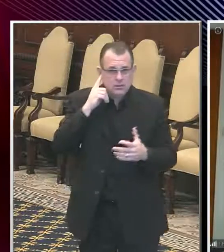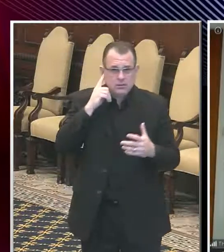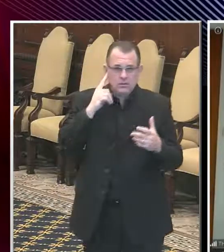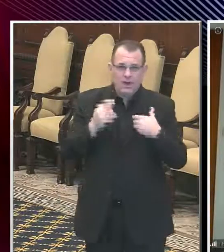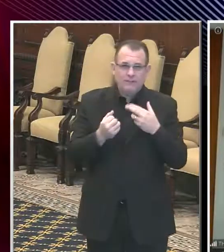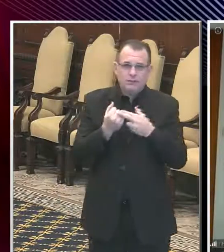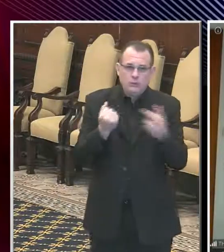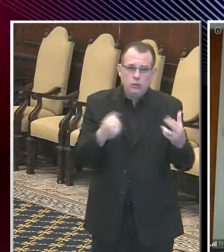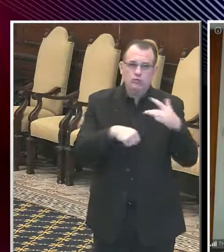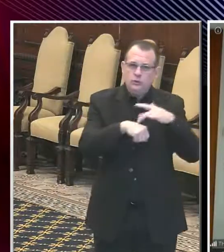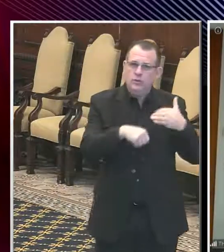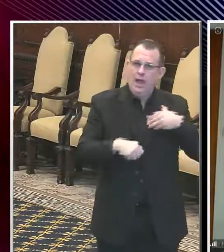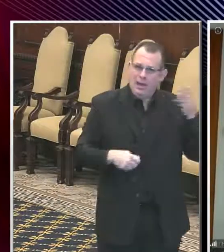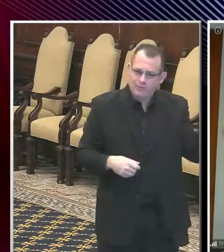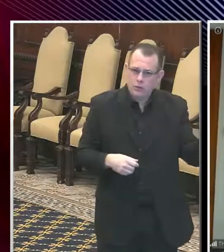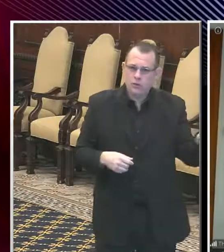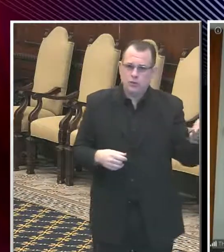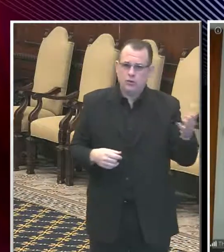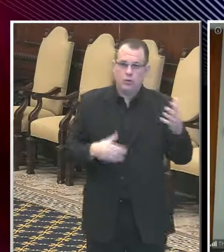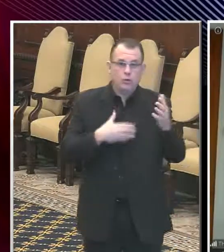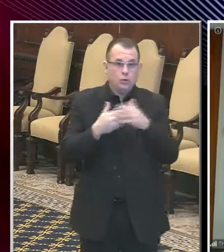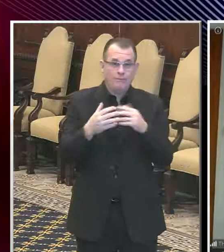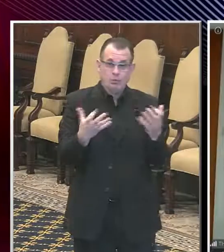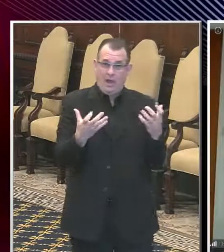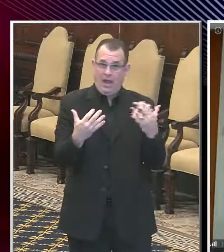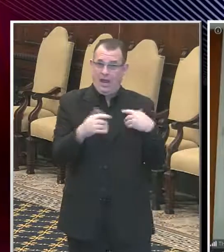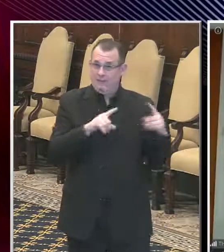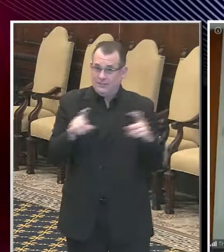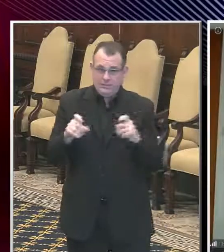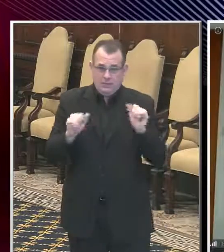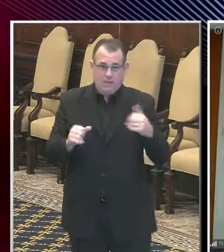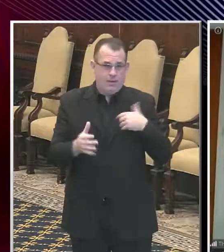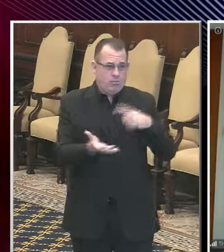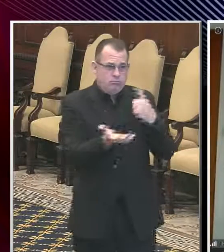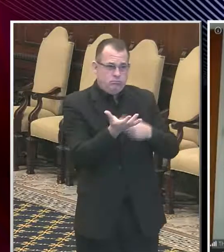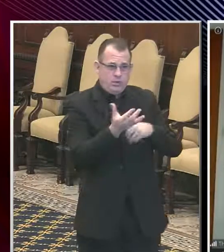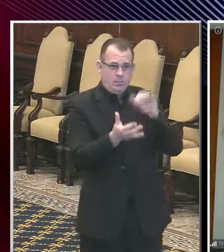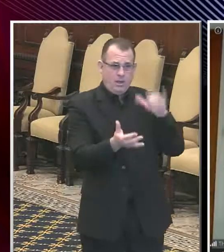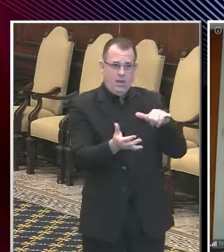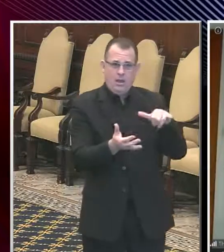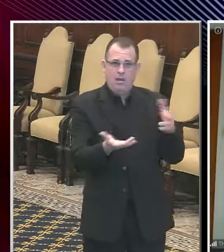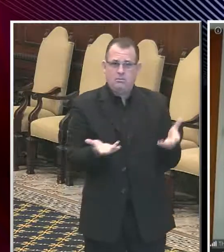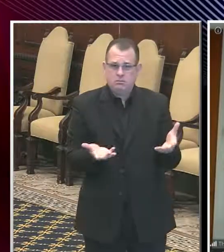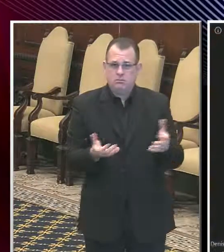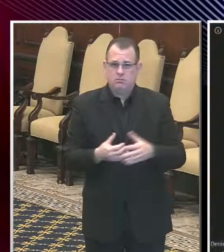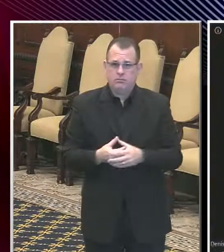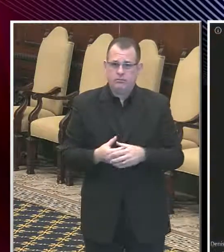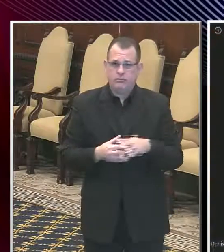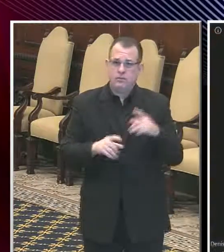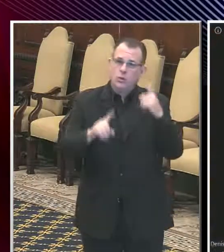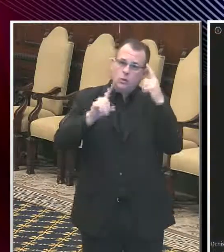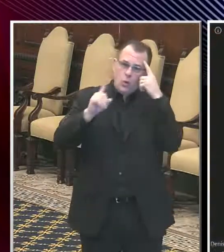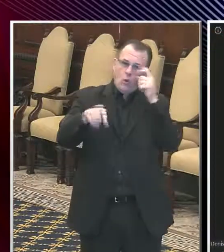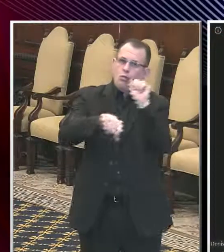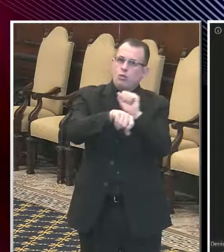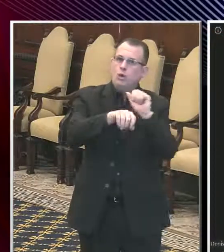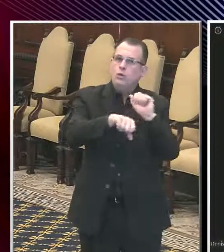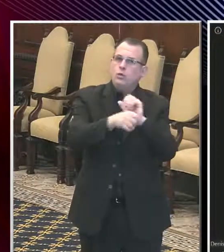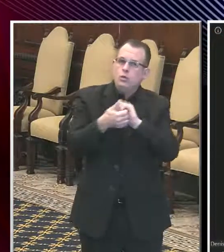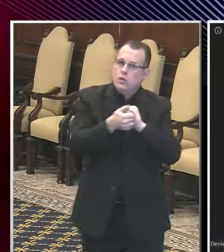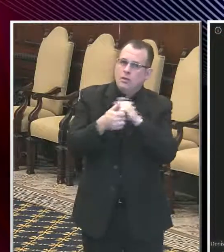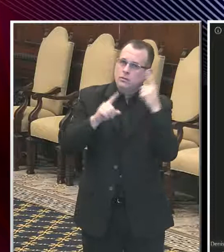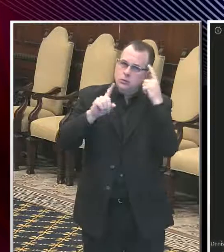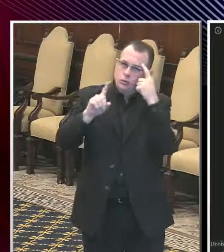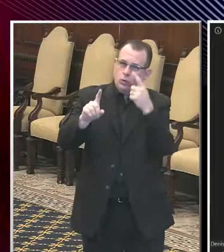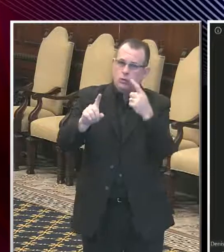to talk to anybody who's interested in testing, and within the limits of what we have, see if there's any way that we can work together. Okay, that kind of answers